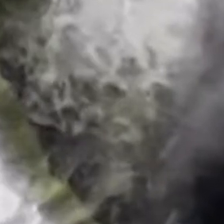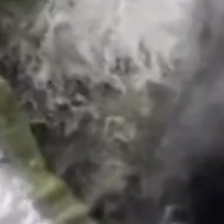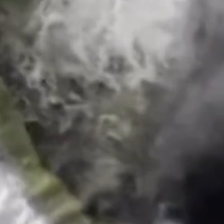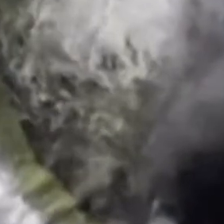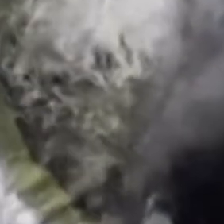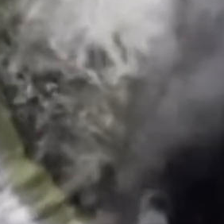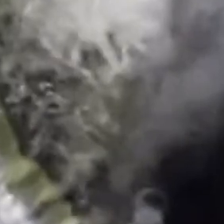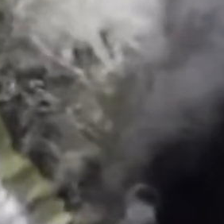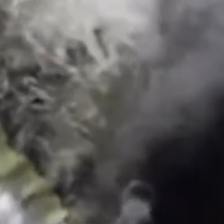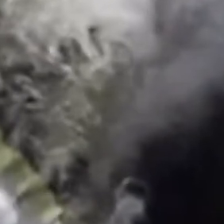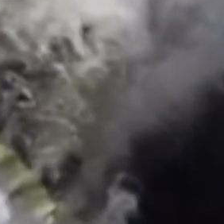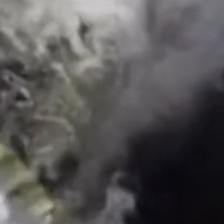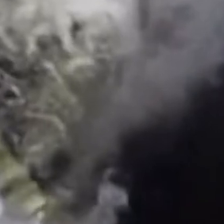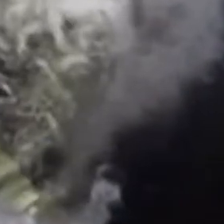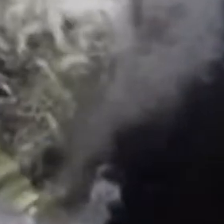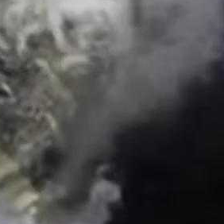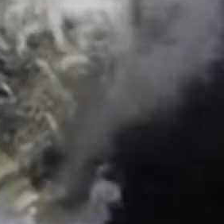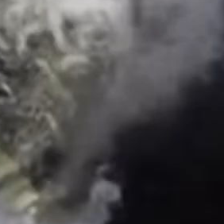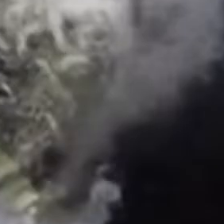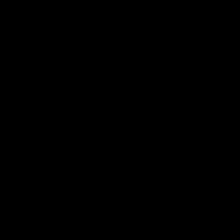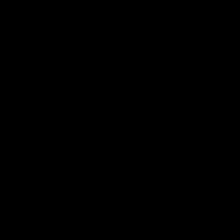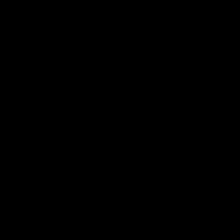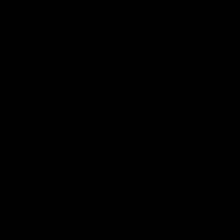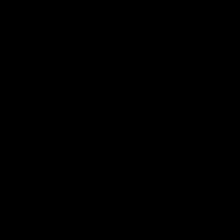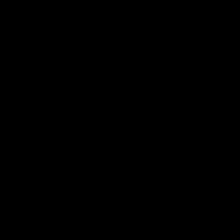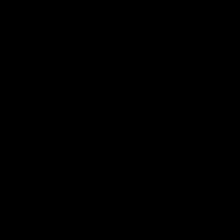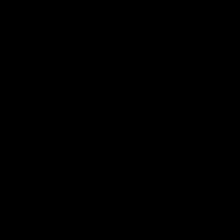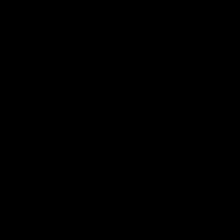Zambia, free